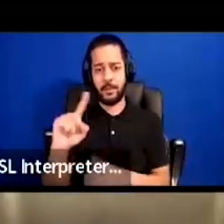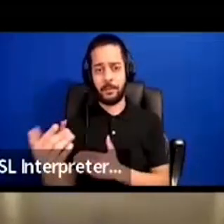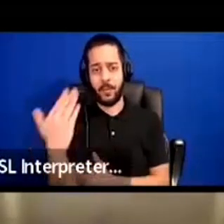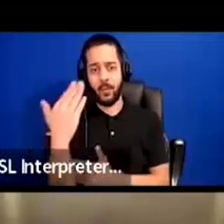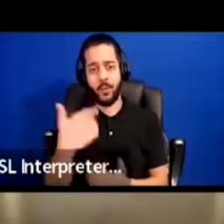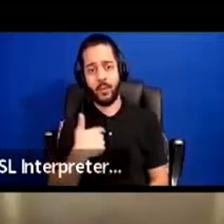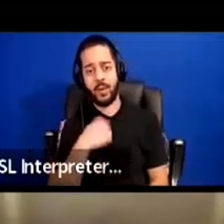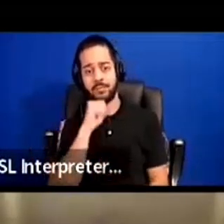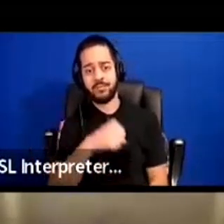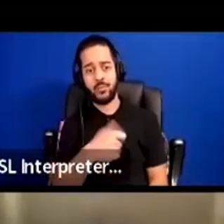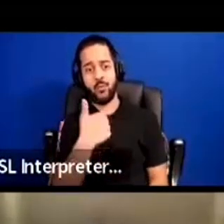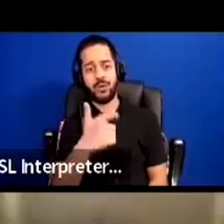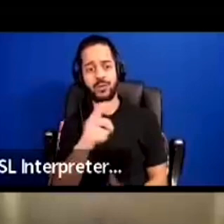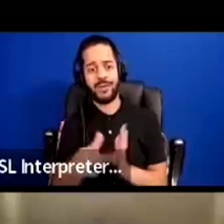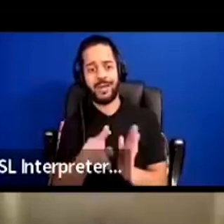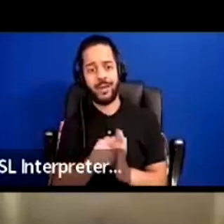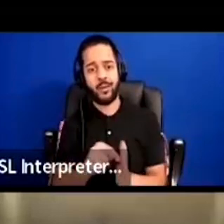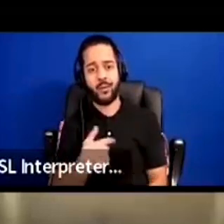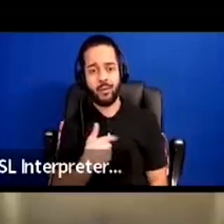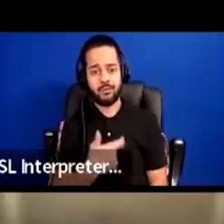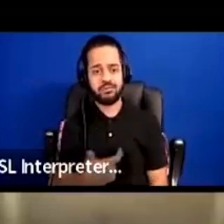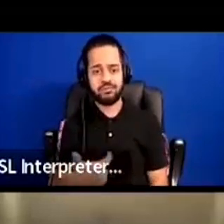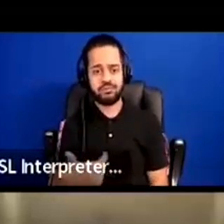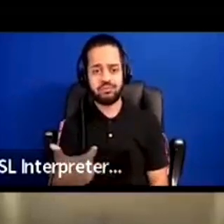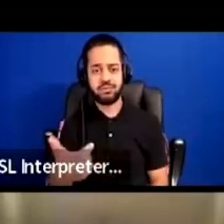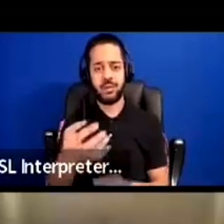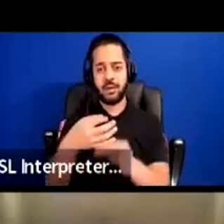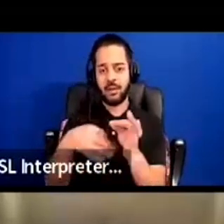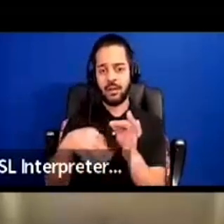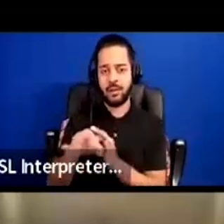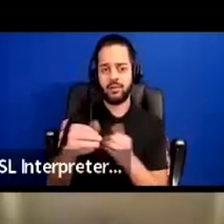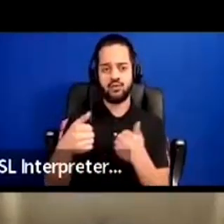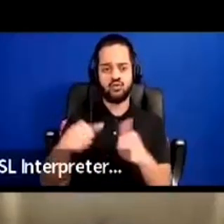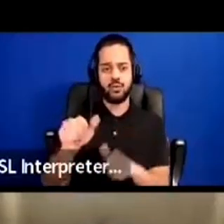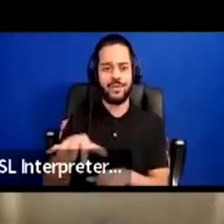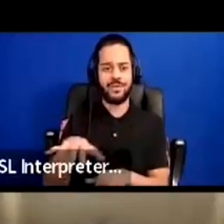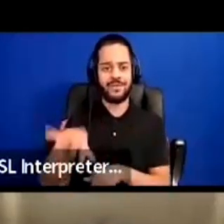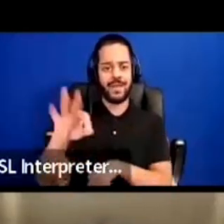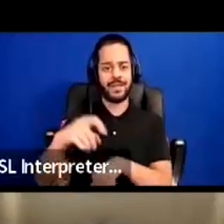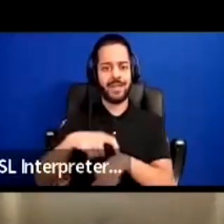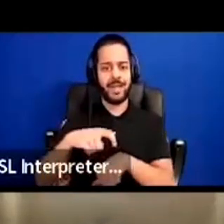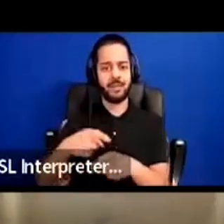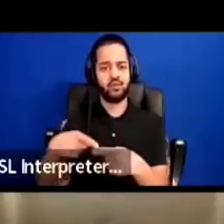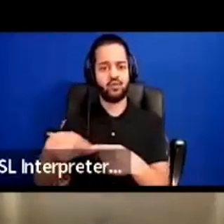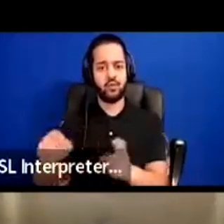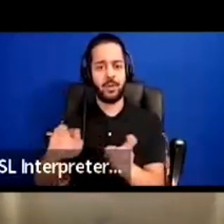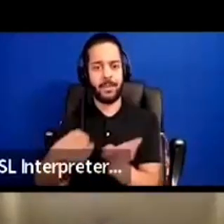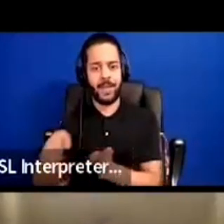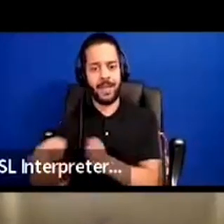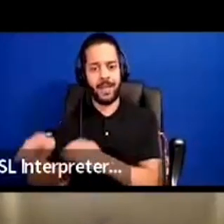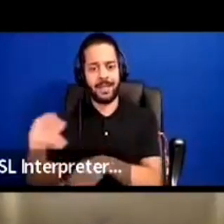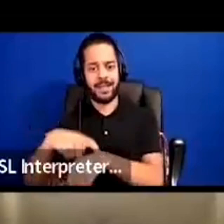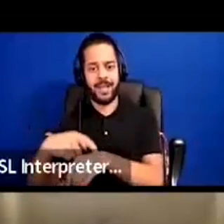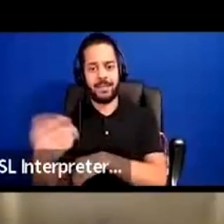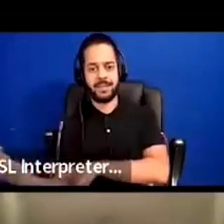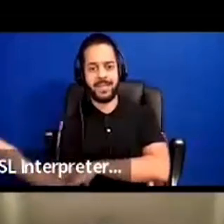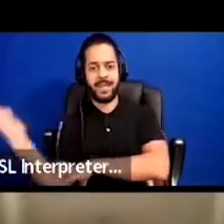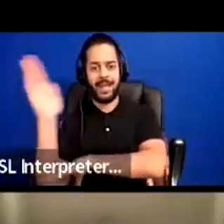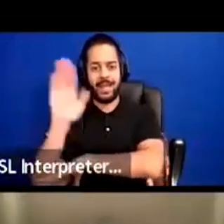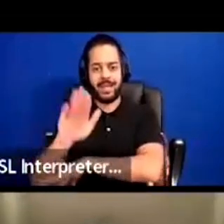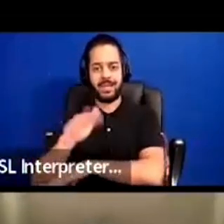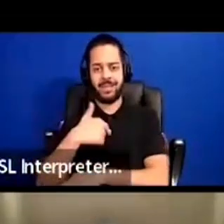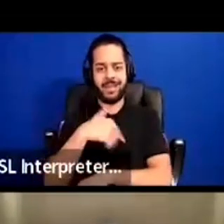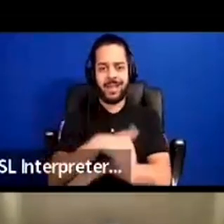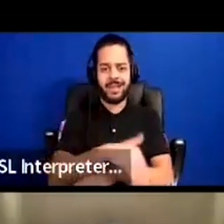watching, videos, as opposed to trying to find time during your planning time during the day. But also